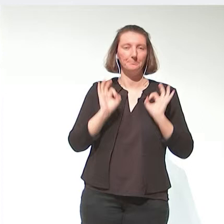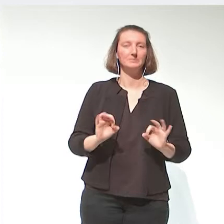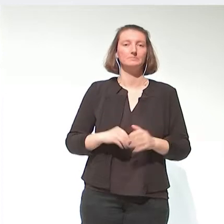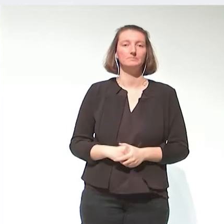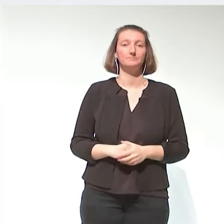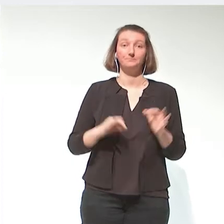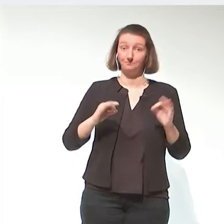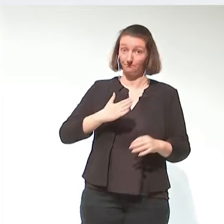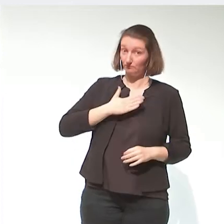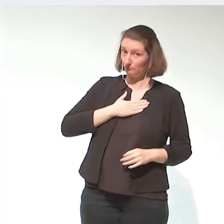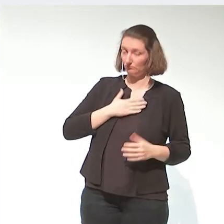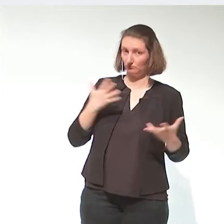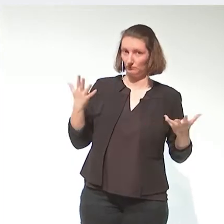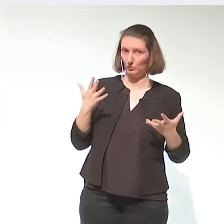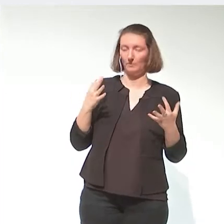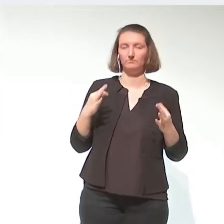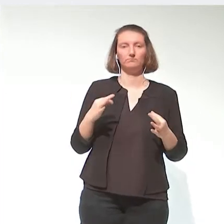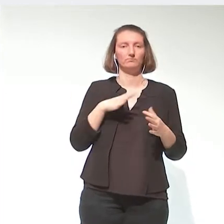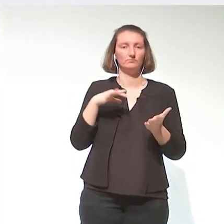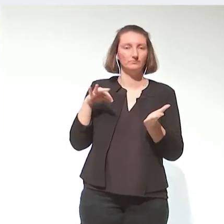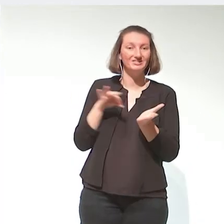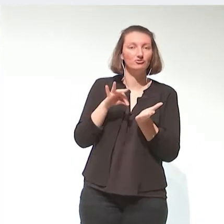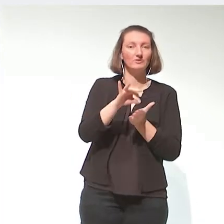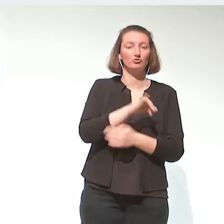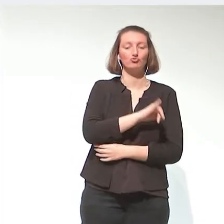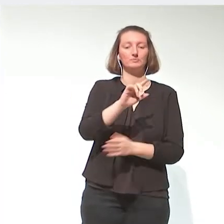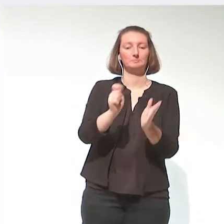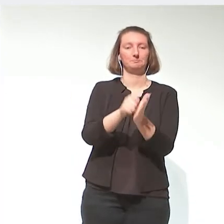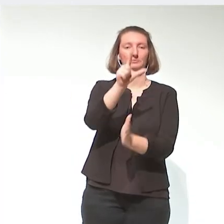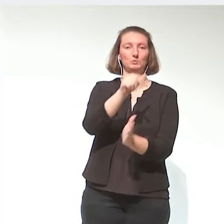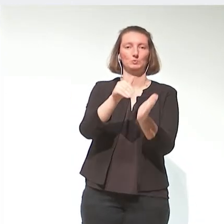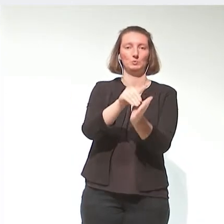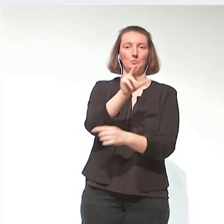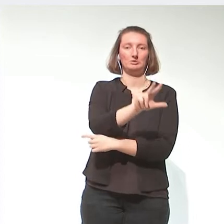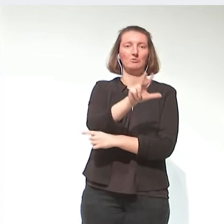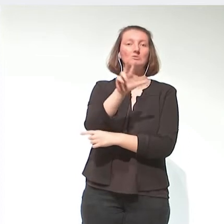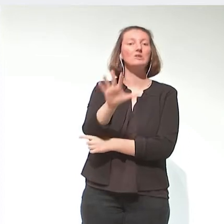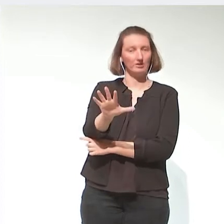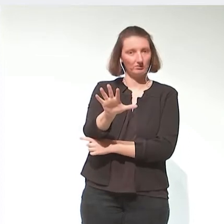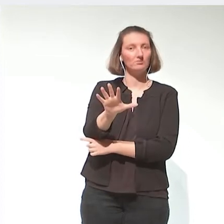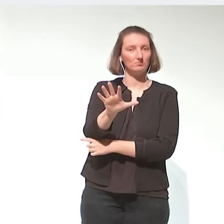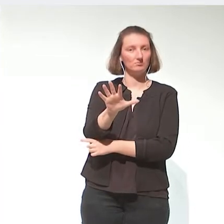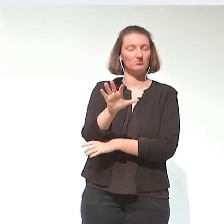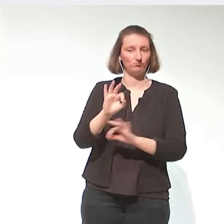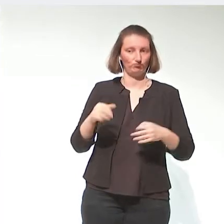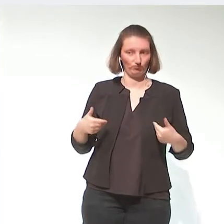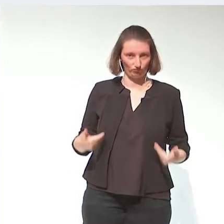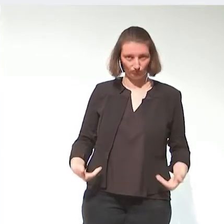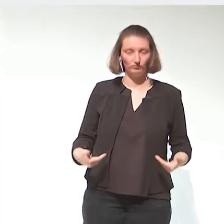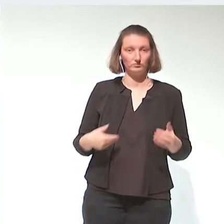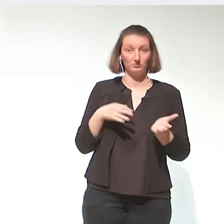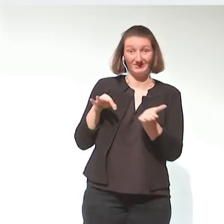2035 strategy, which has embraced accessibility